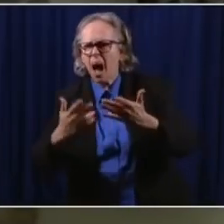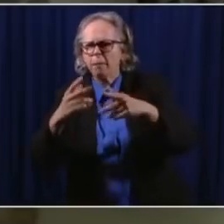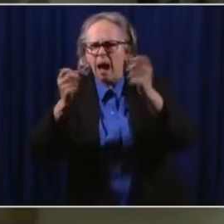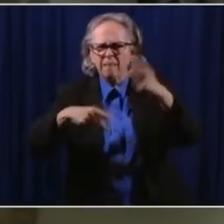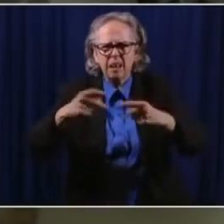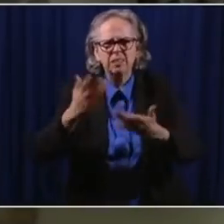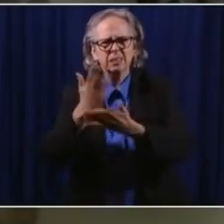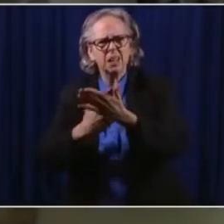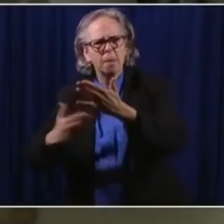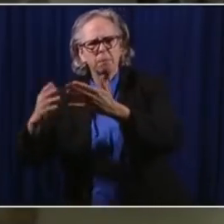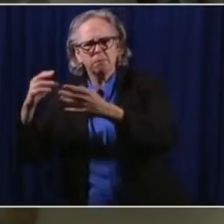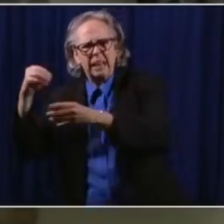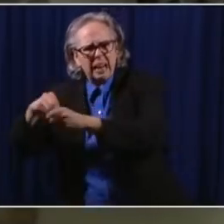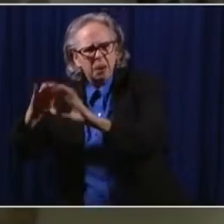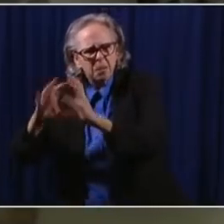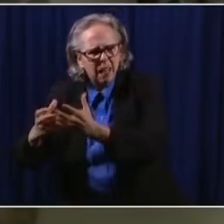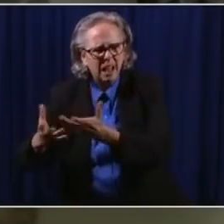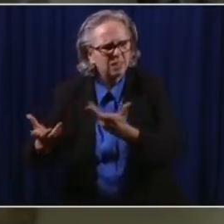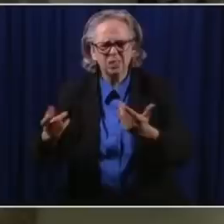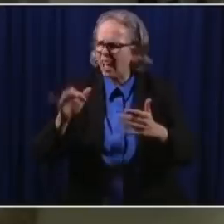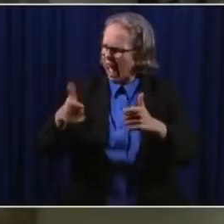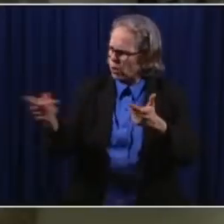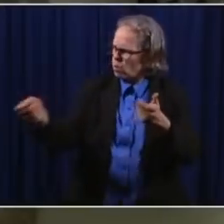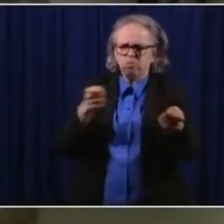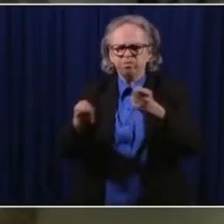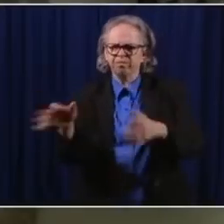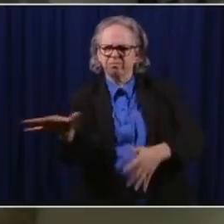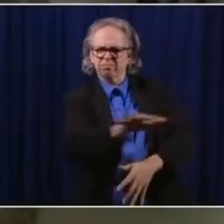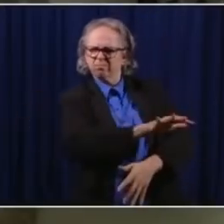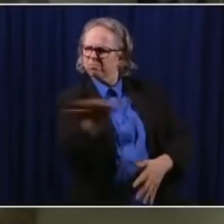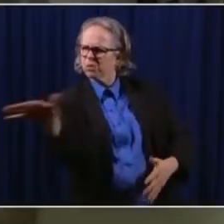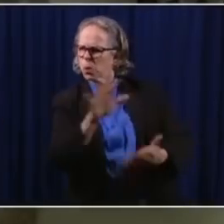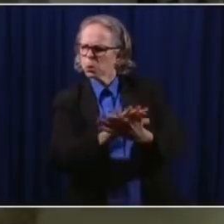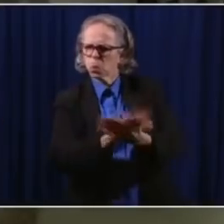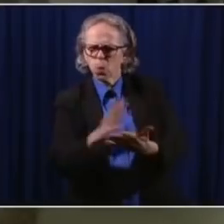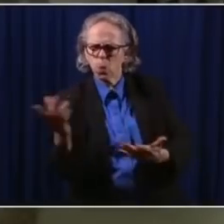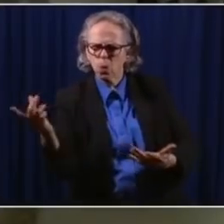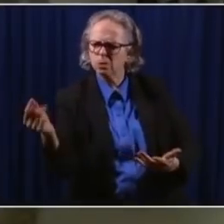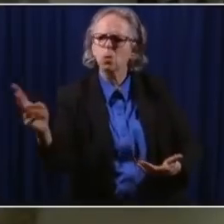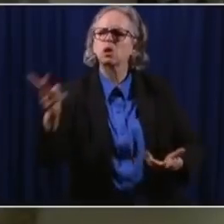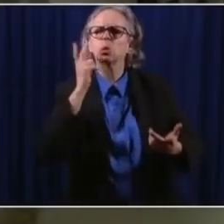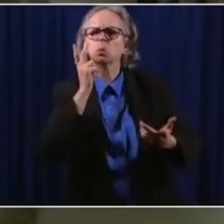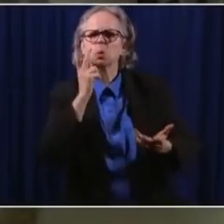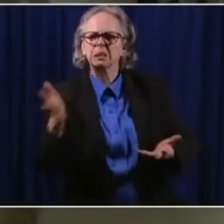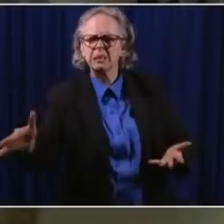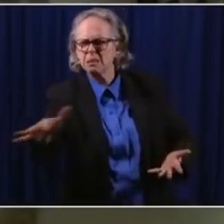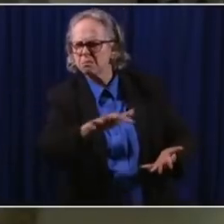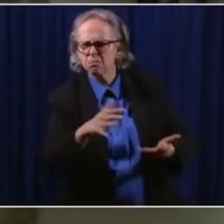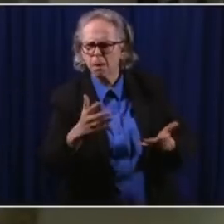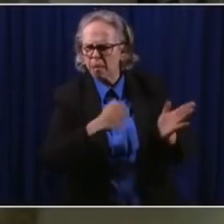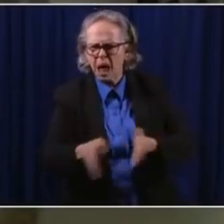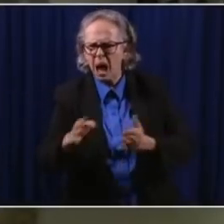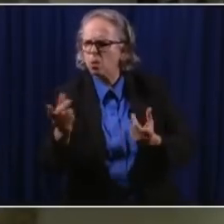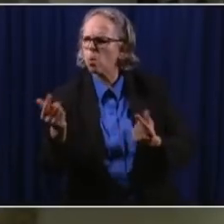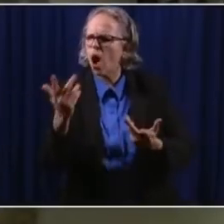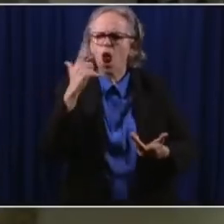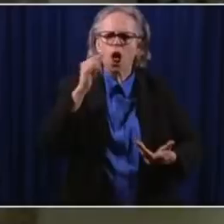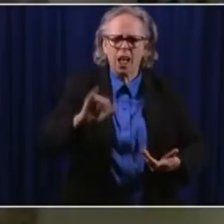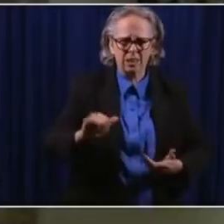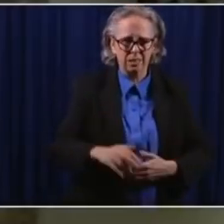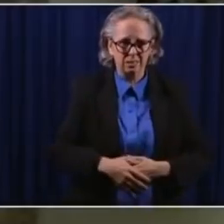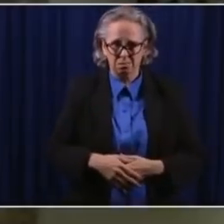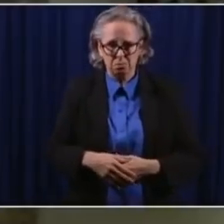you handle that, or what do you see going forward? Because I know that the partnership between you